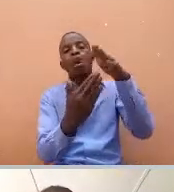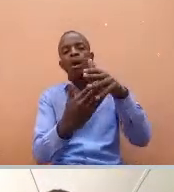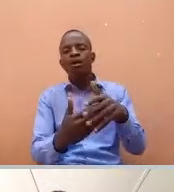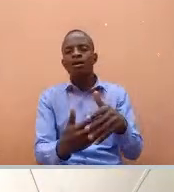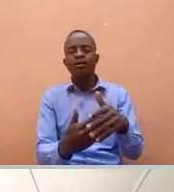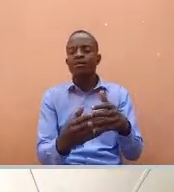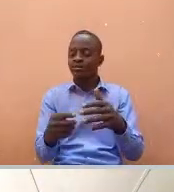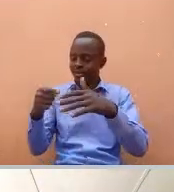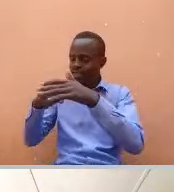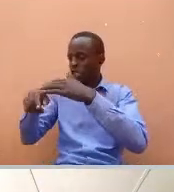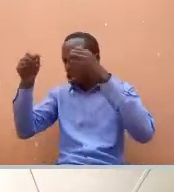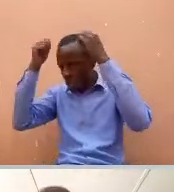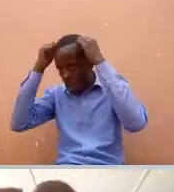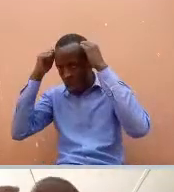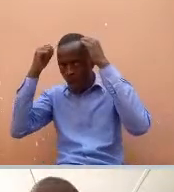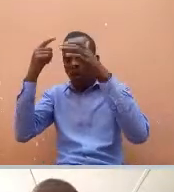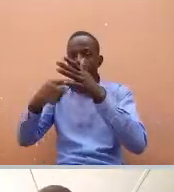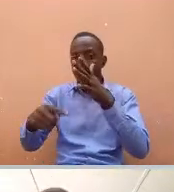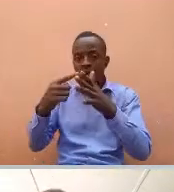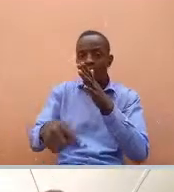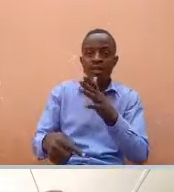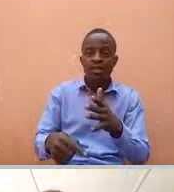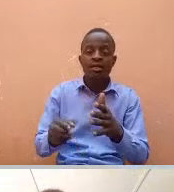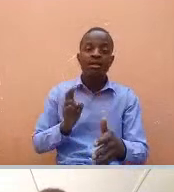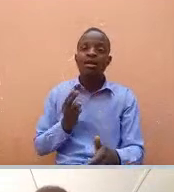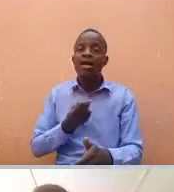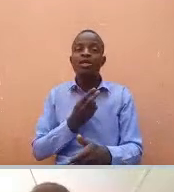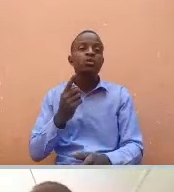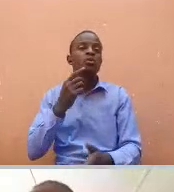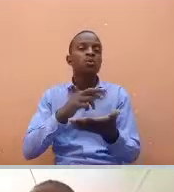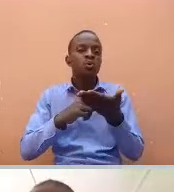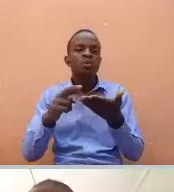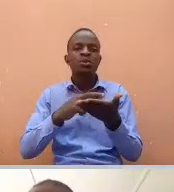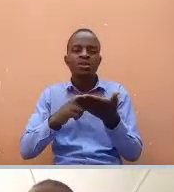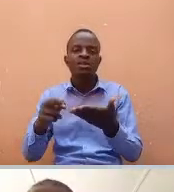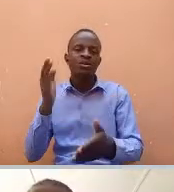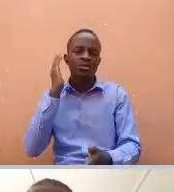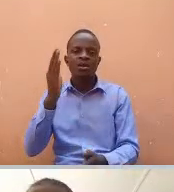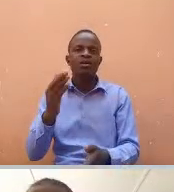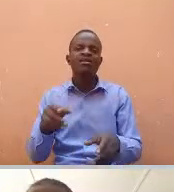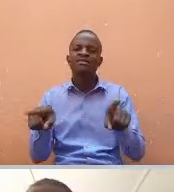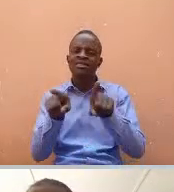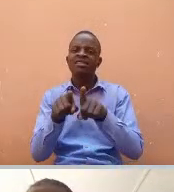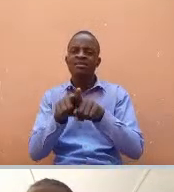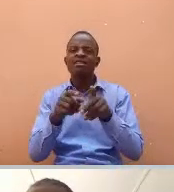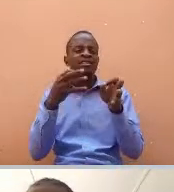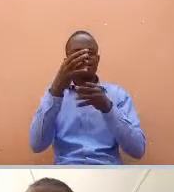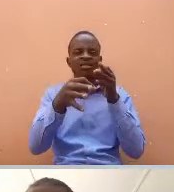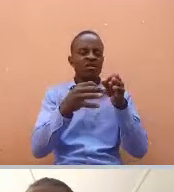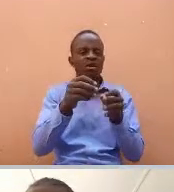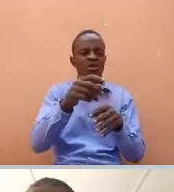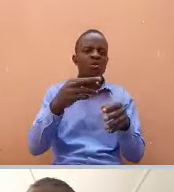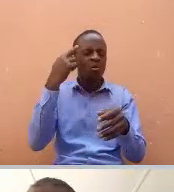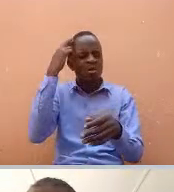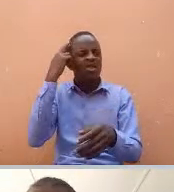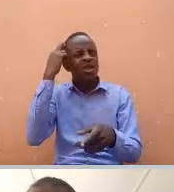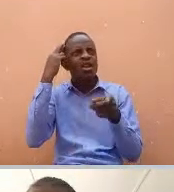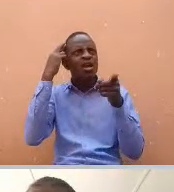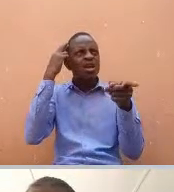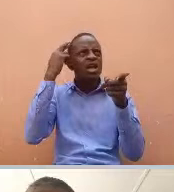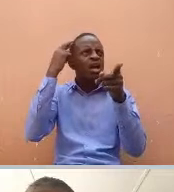get typing. We really want to hear from you. And please feel free to also educate us and give us a reason why you think young people should